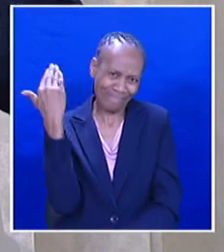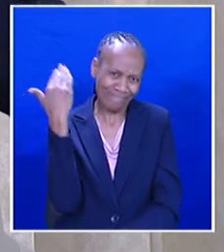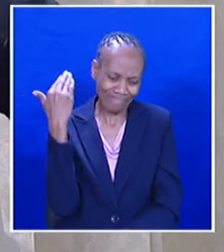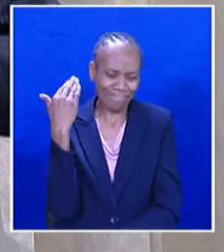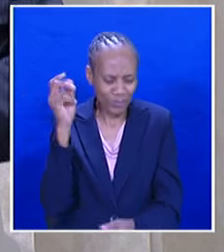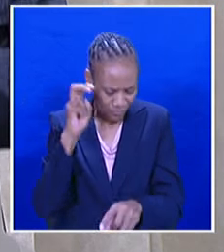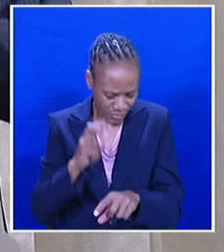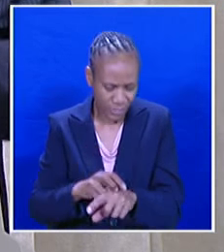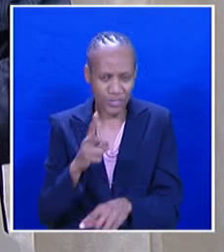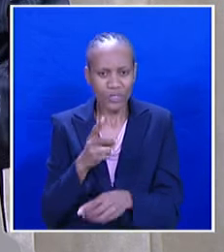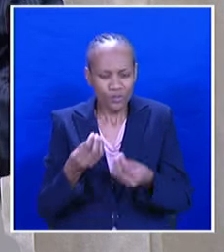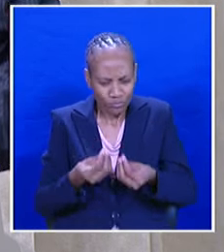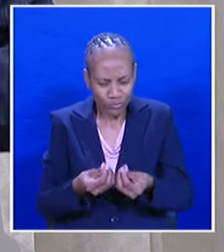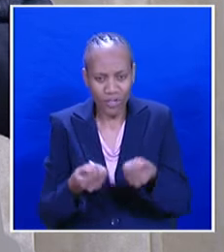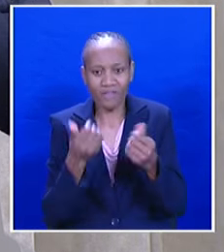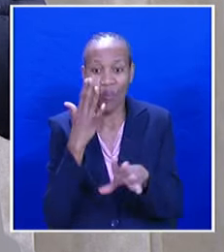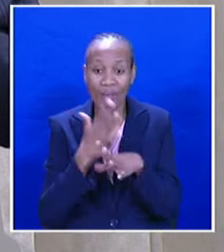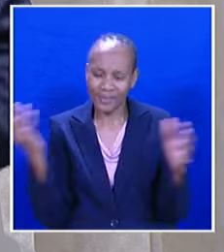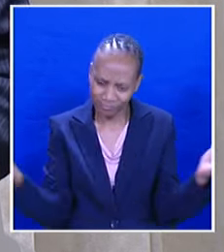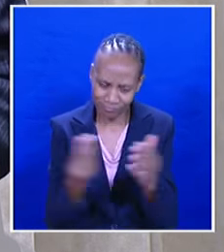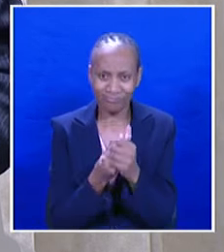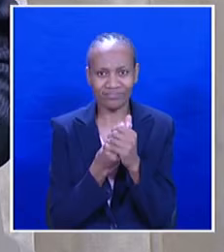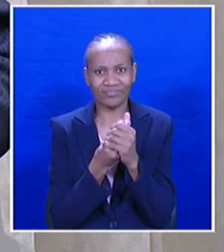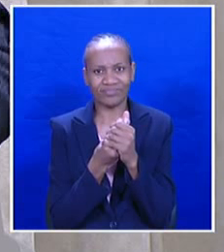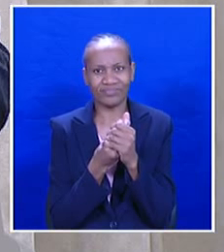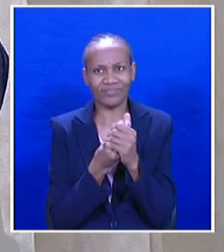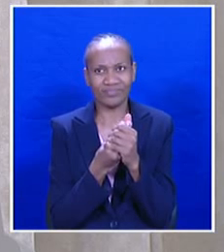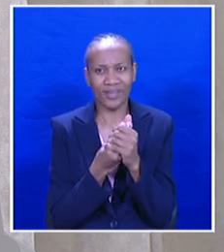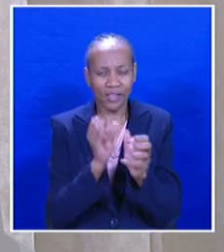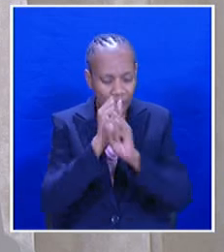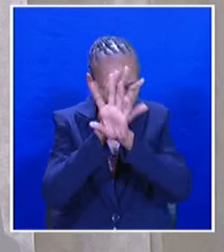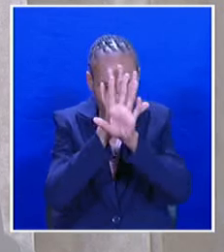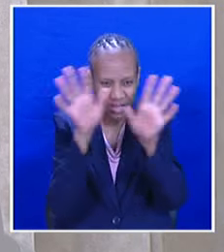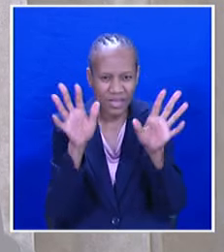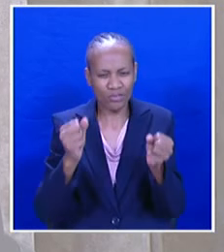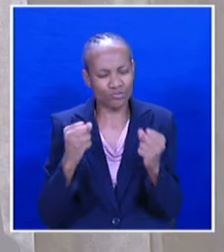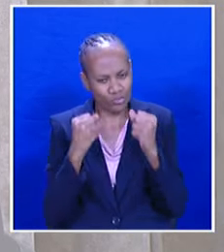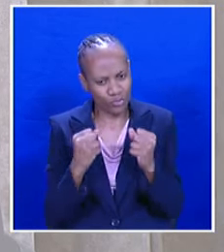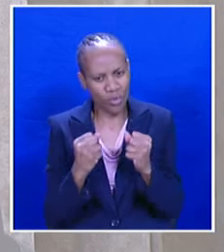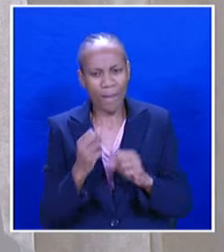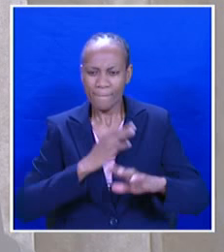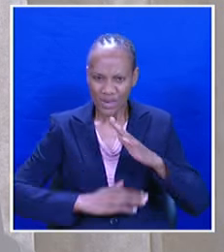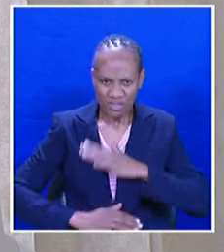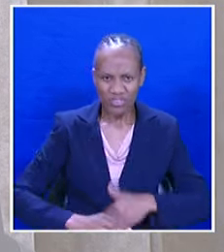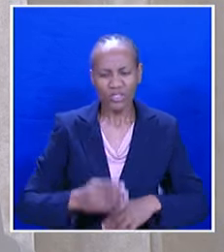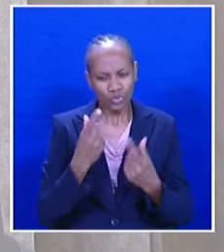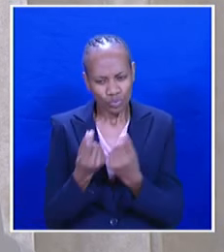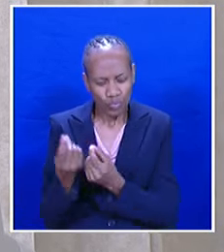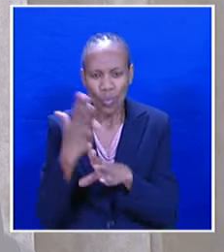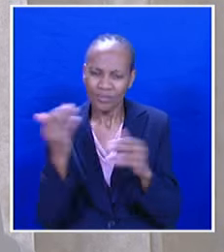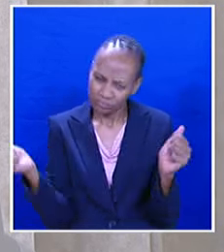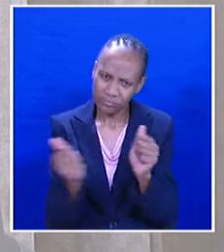it collectively with cool heads, with strong will, knowing that we will overcome this